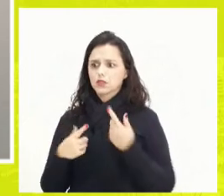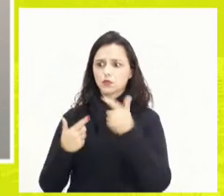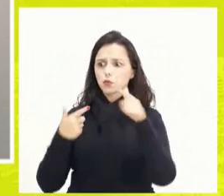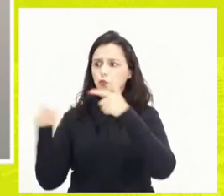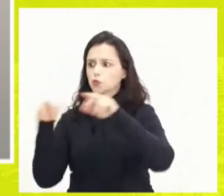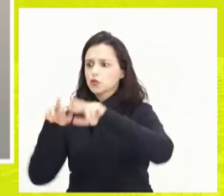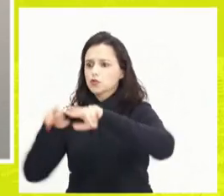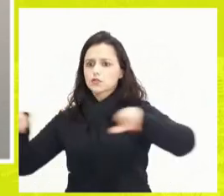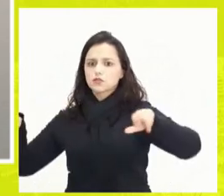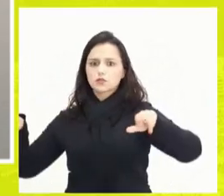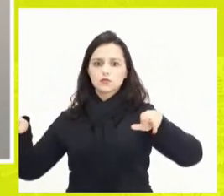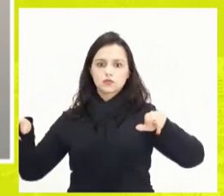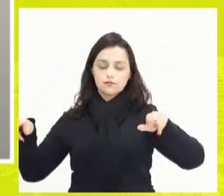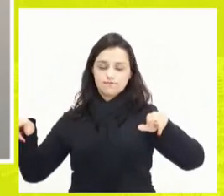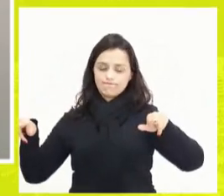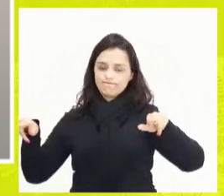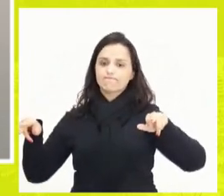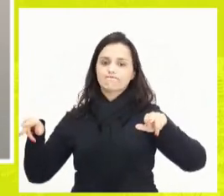safety